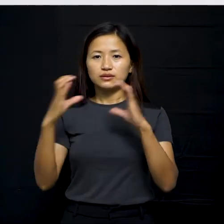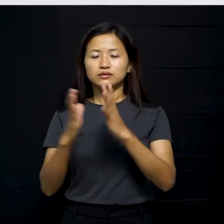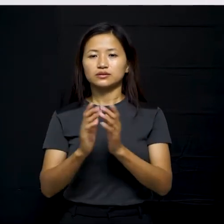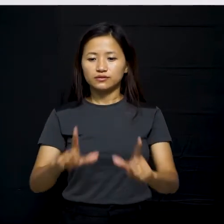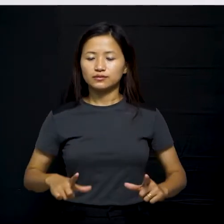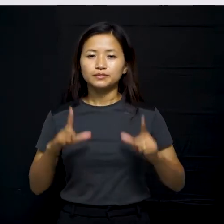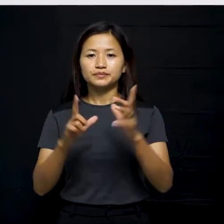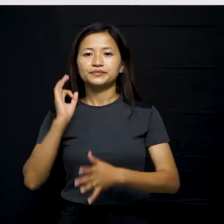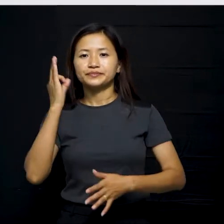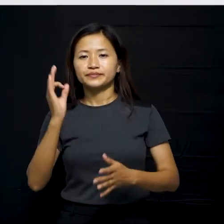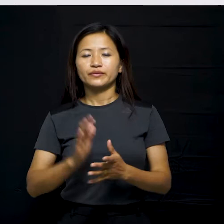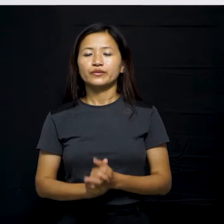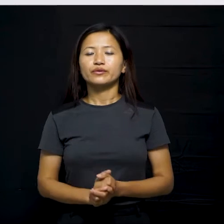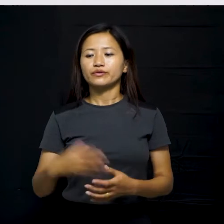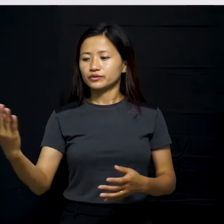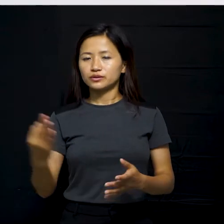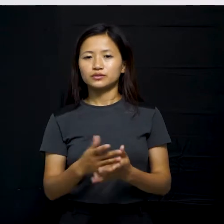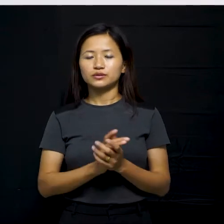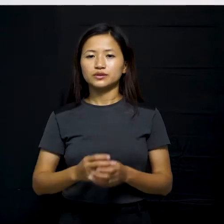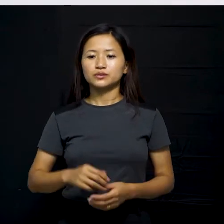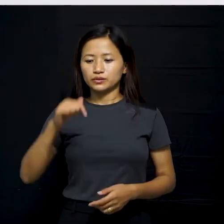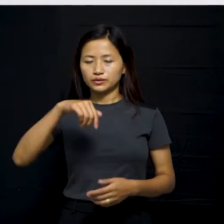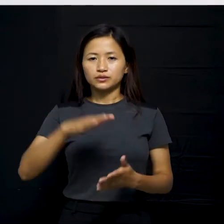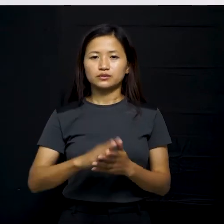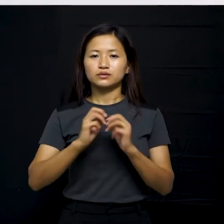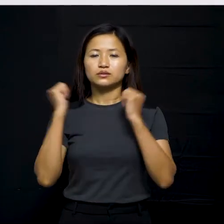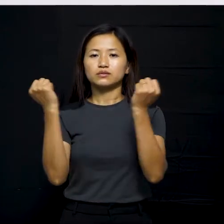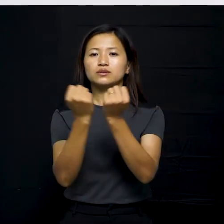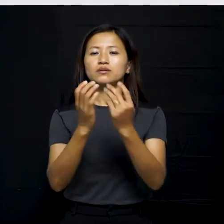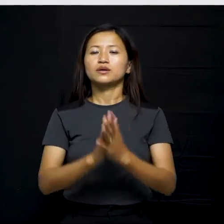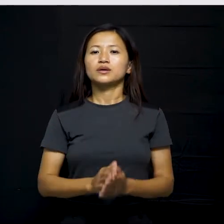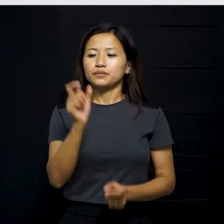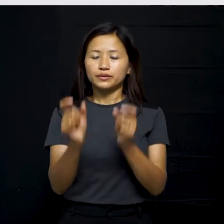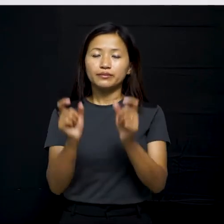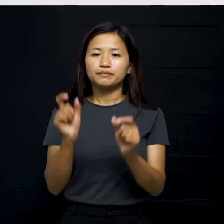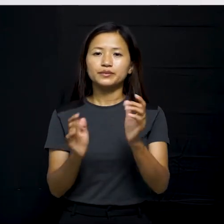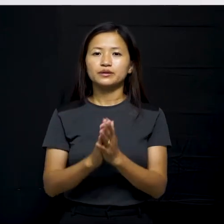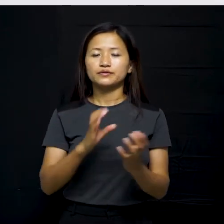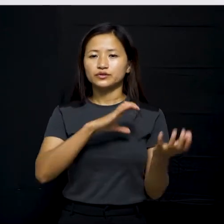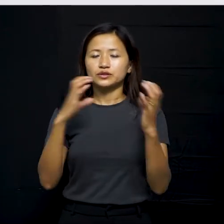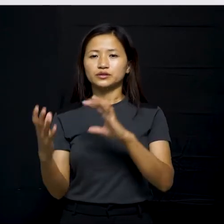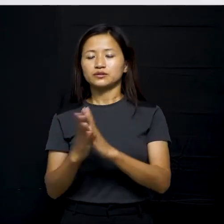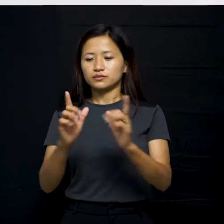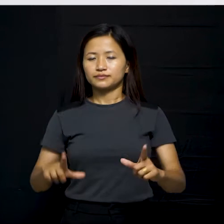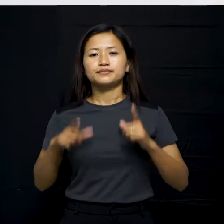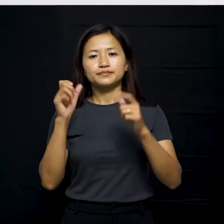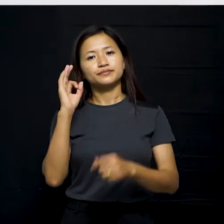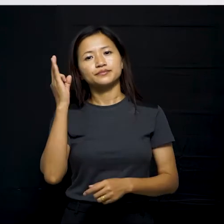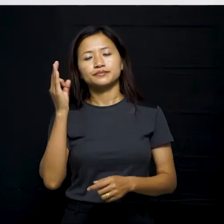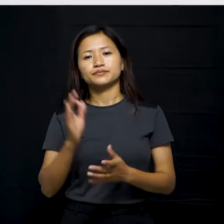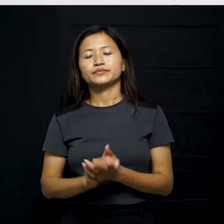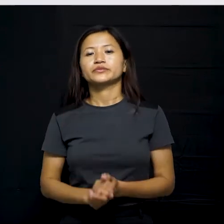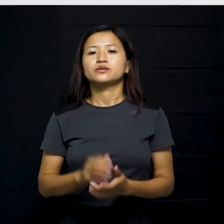with the coming of new modern society, people have changed their lifestyle and they have